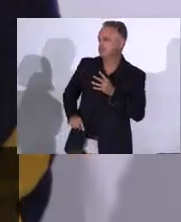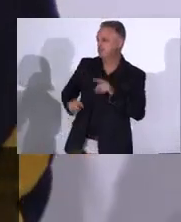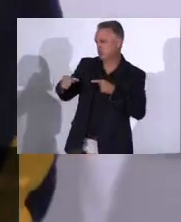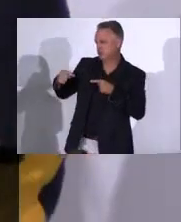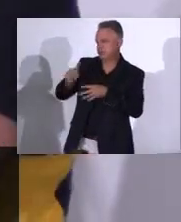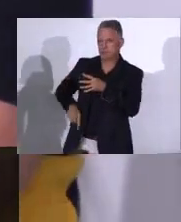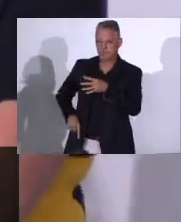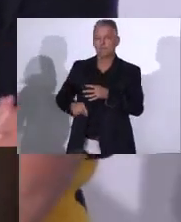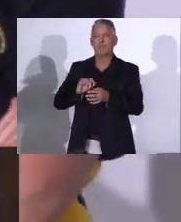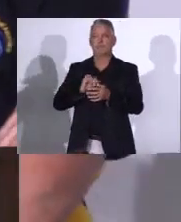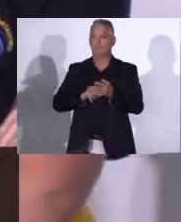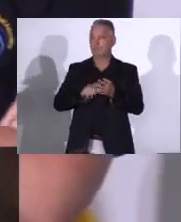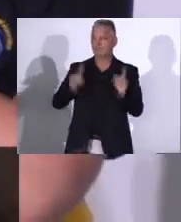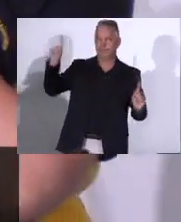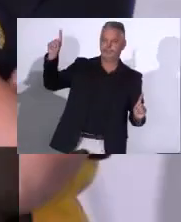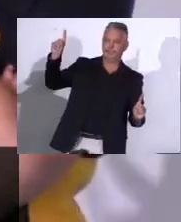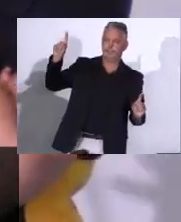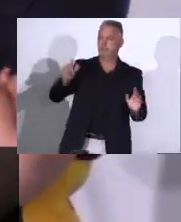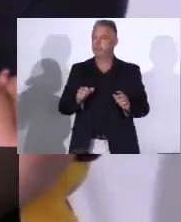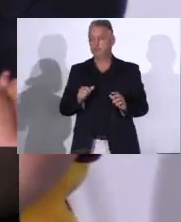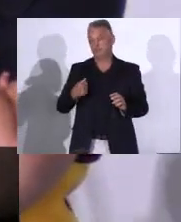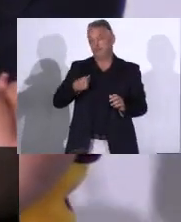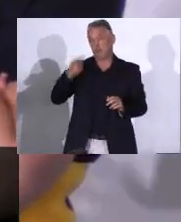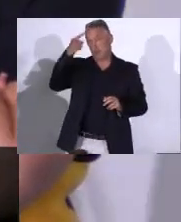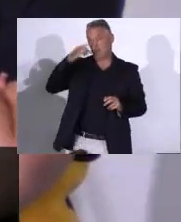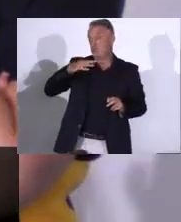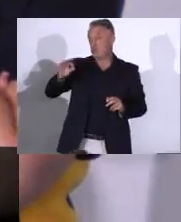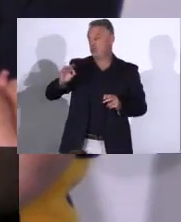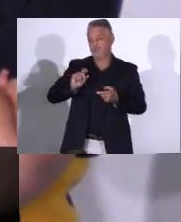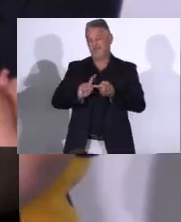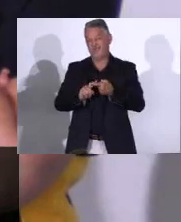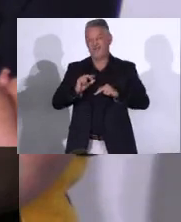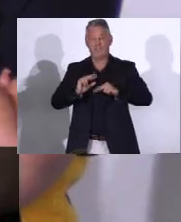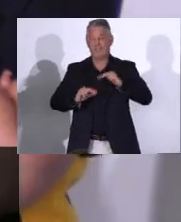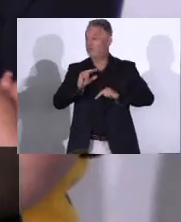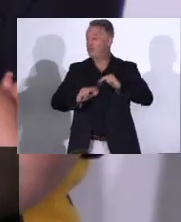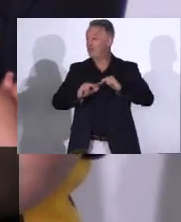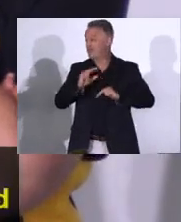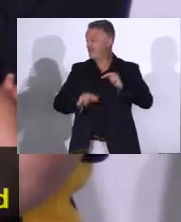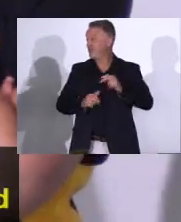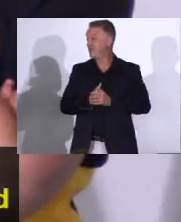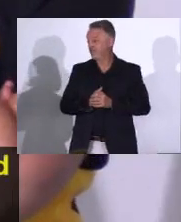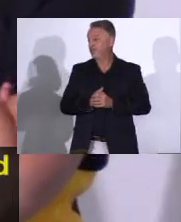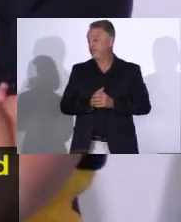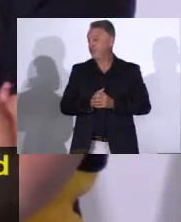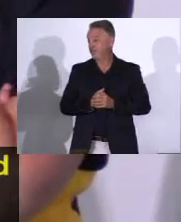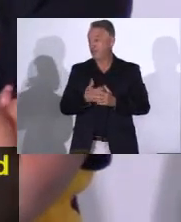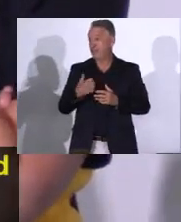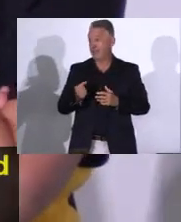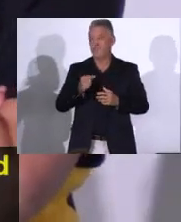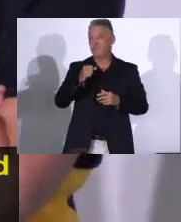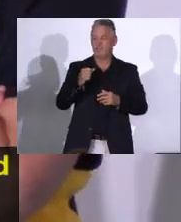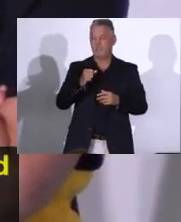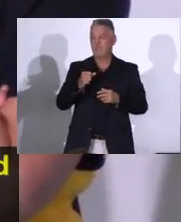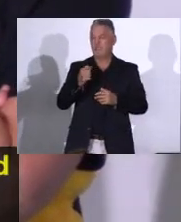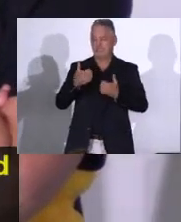we really felt as though that's something that we'd like to develop, looking at a youth-based all abilities program. So